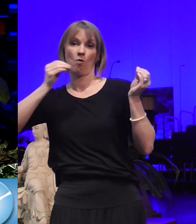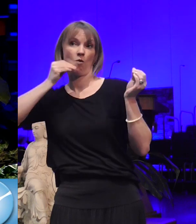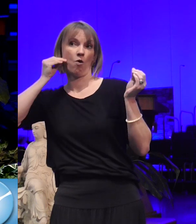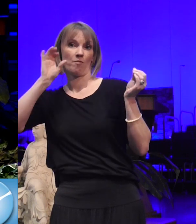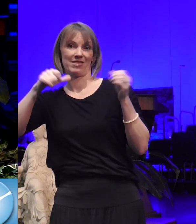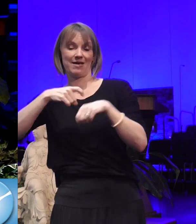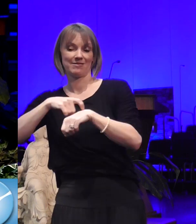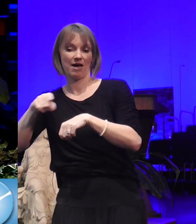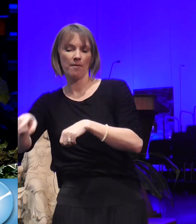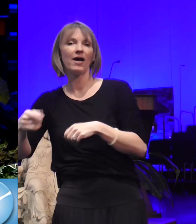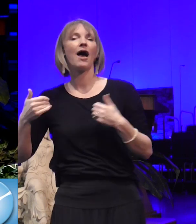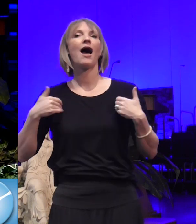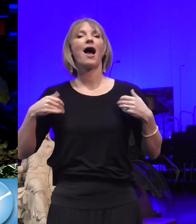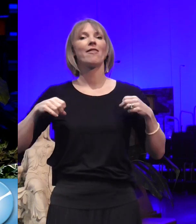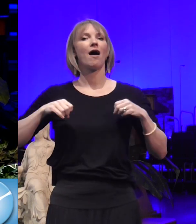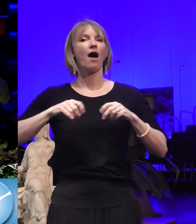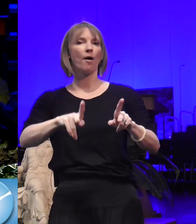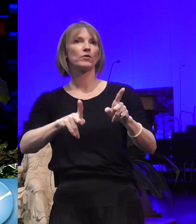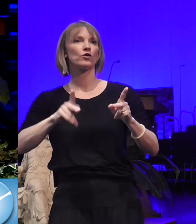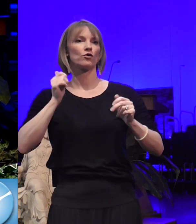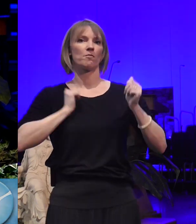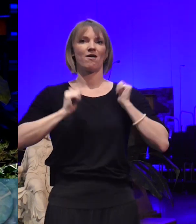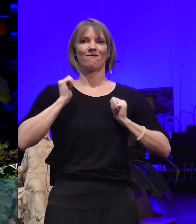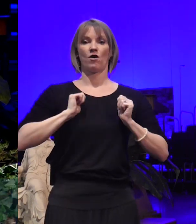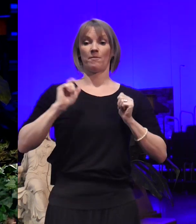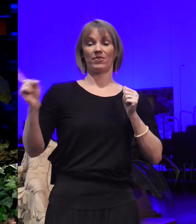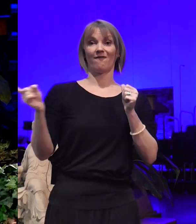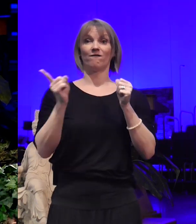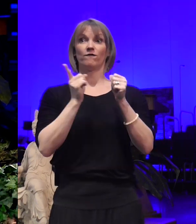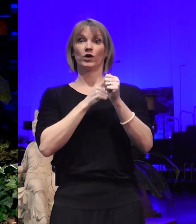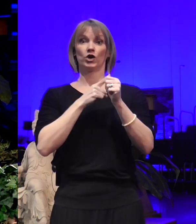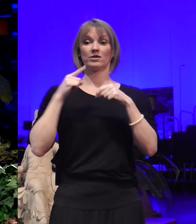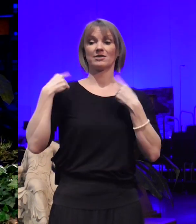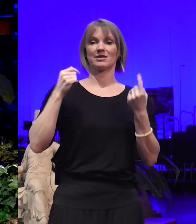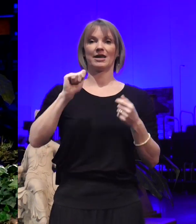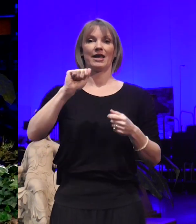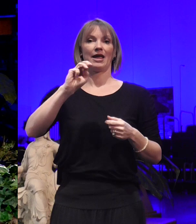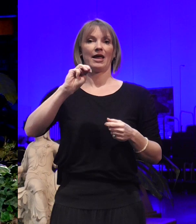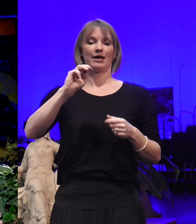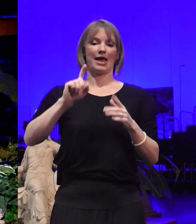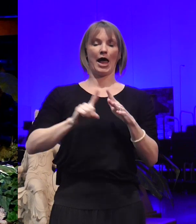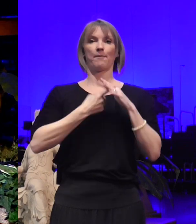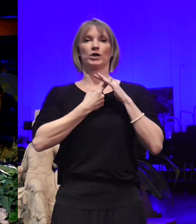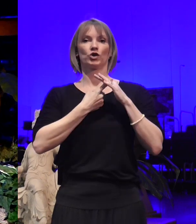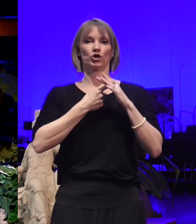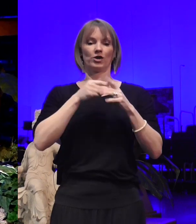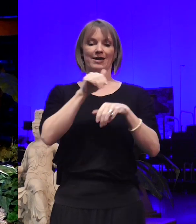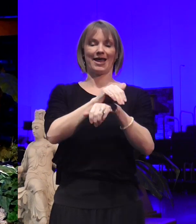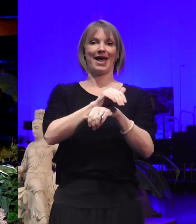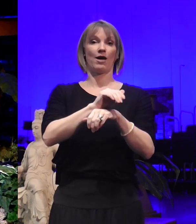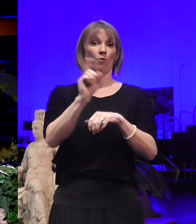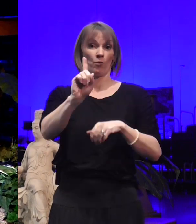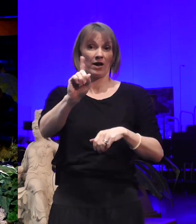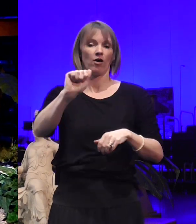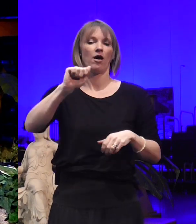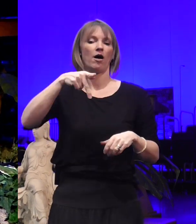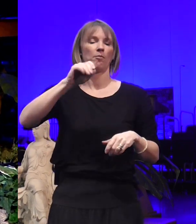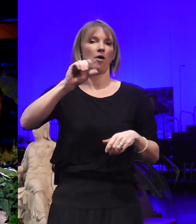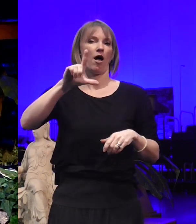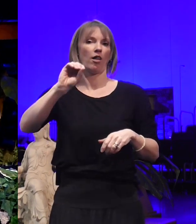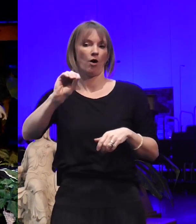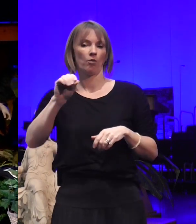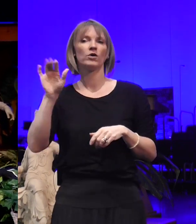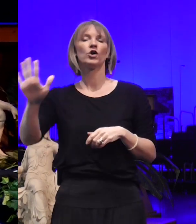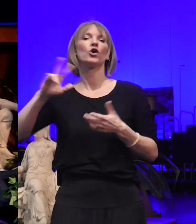time got the opportunity to perform at the first ever amateur night at the Apollo. And her